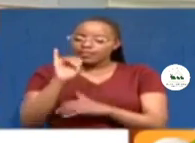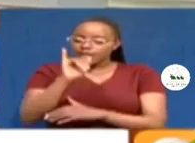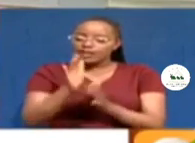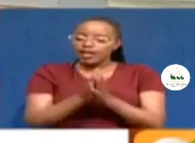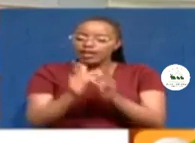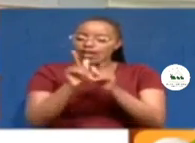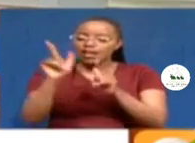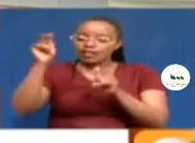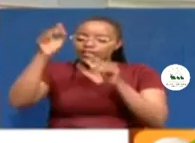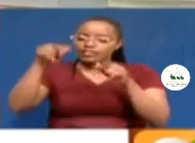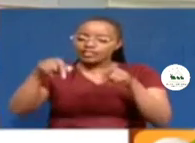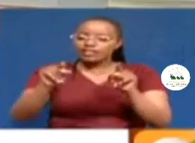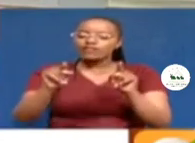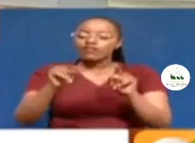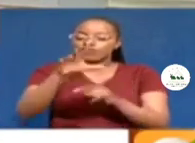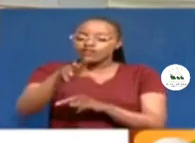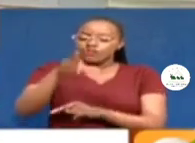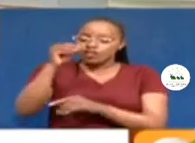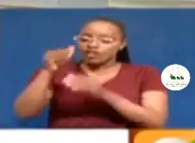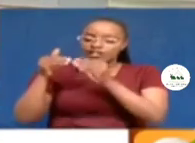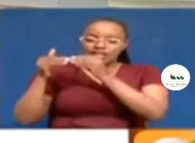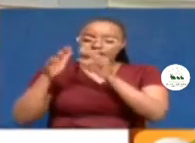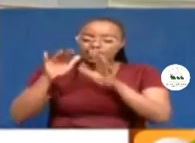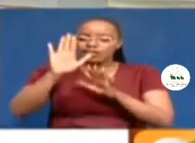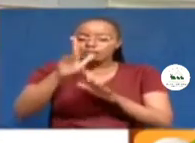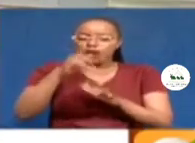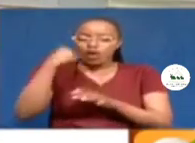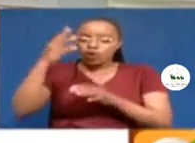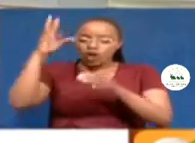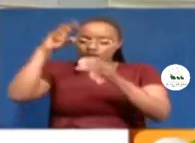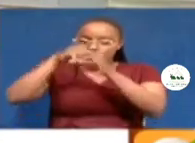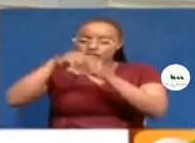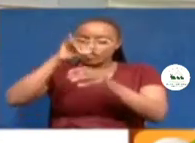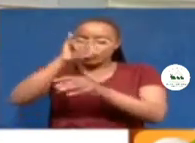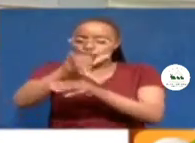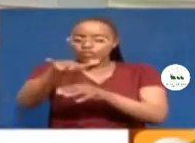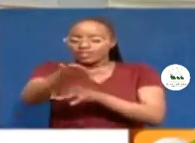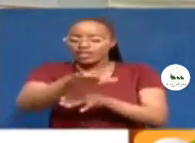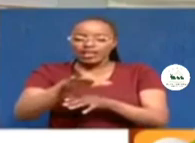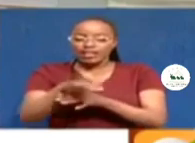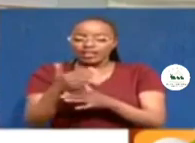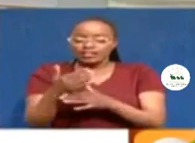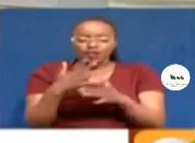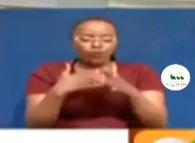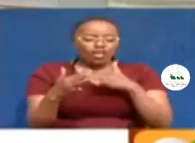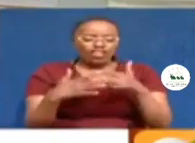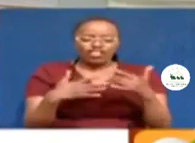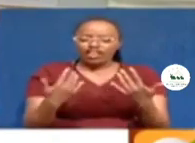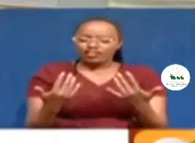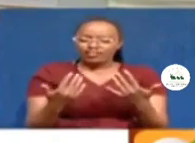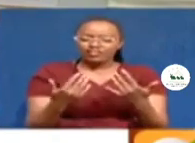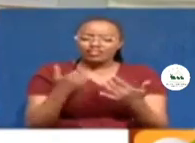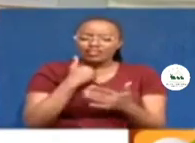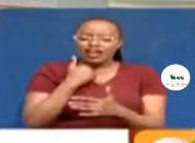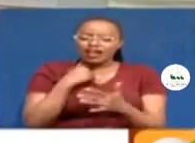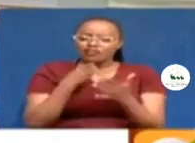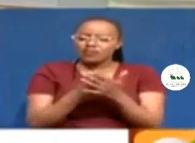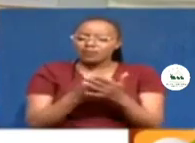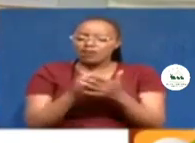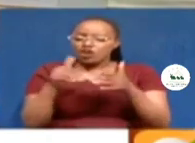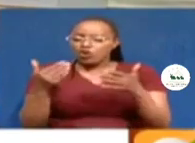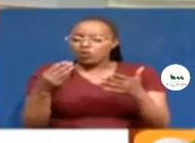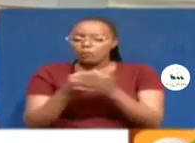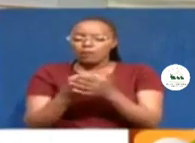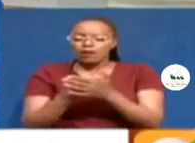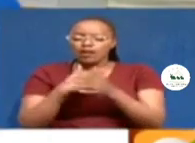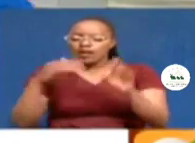let Kenyans therefore find the leaders that fit in those prisons, regardless of whether they have money or they do not